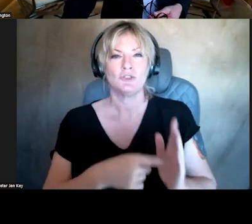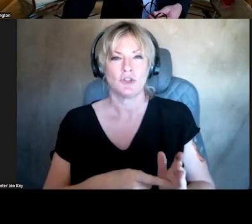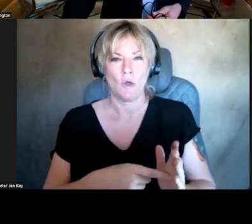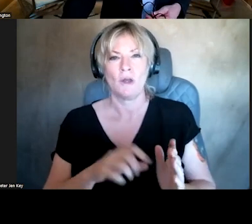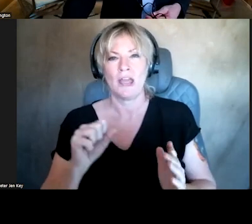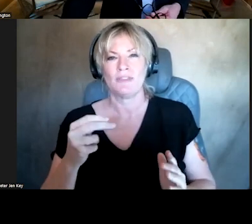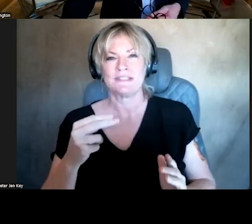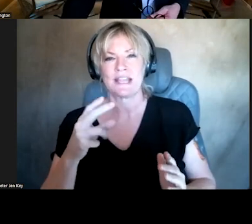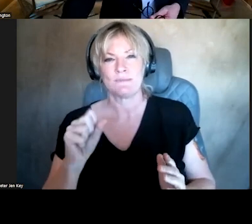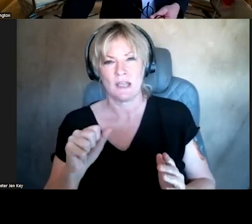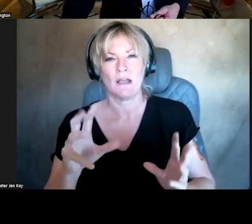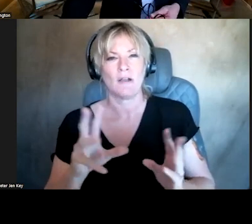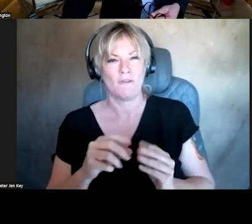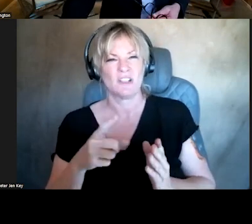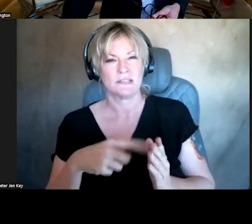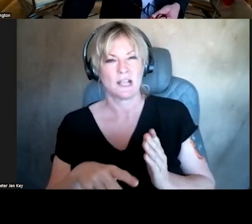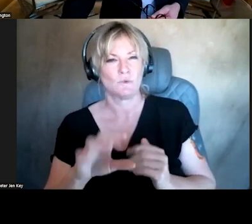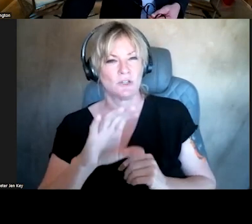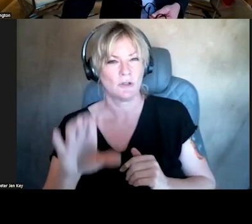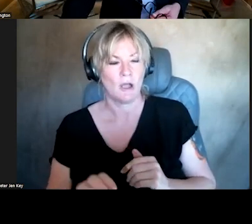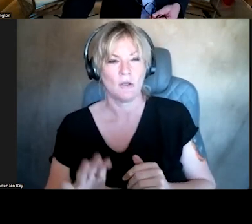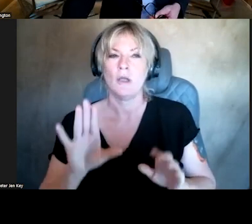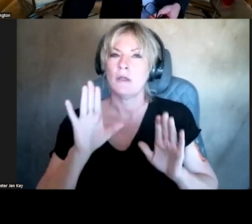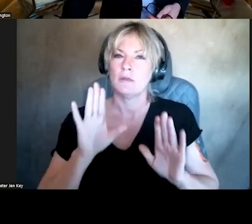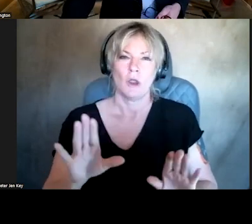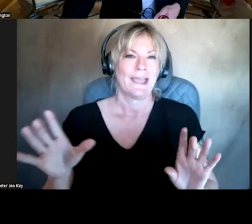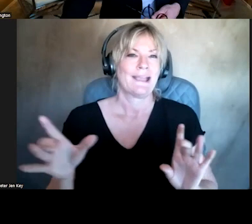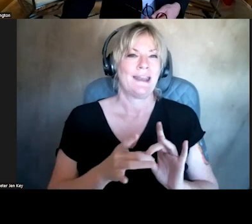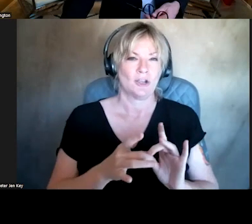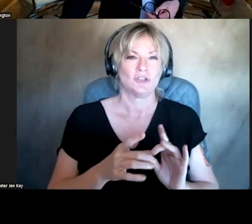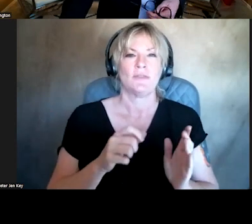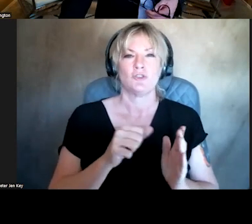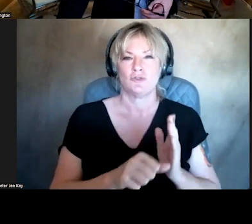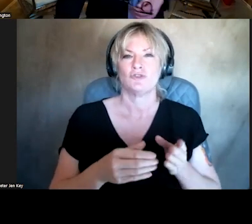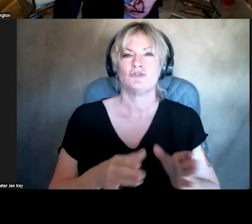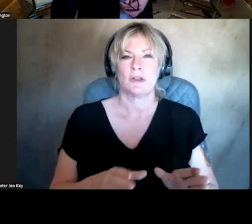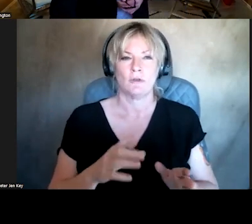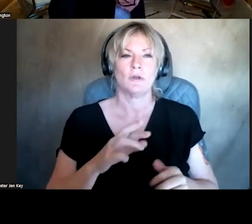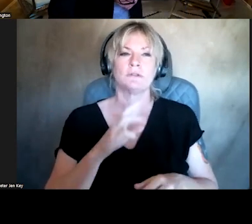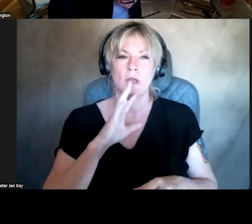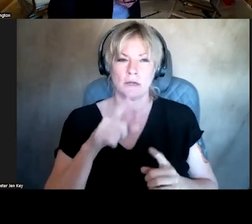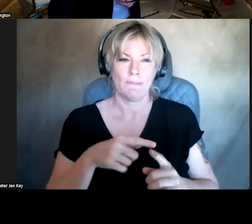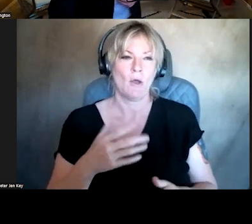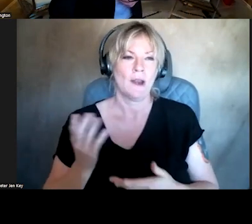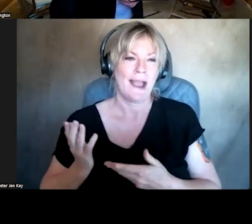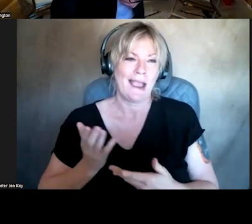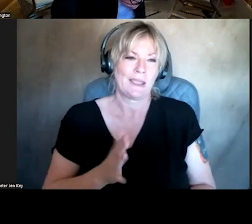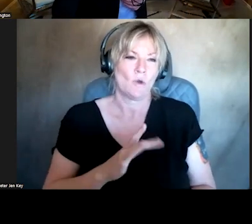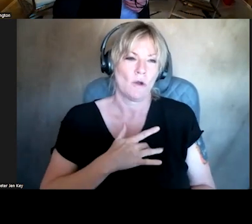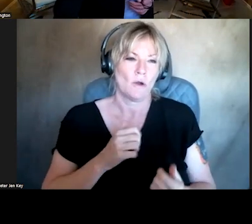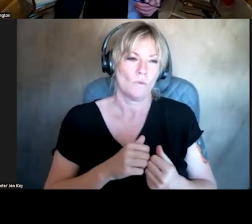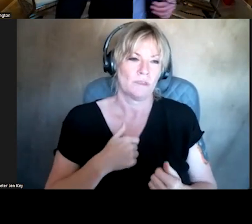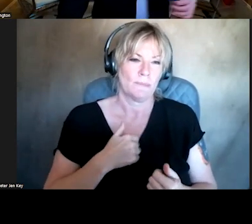week, really a great connection from the Surgeon General referencing, I carry your heart with me, I carry it in my